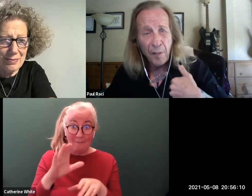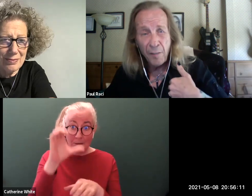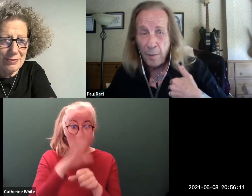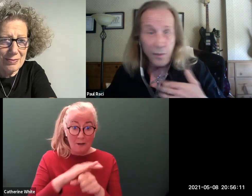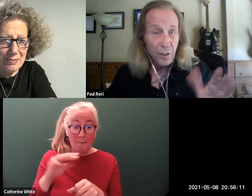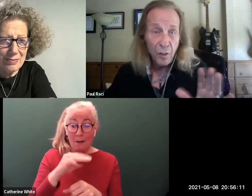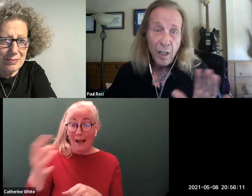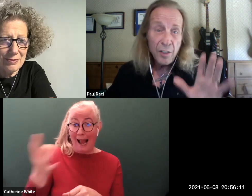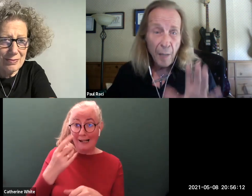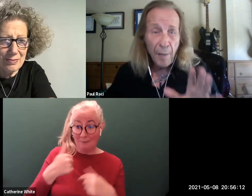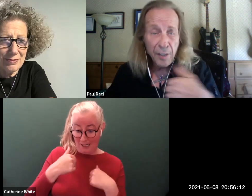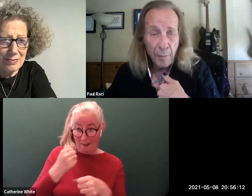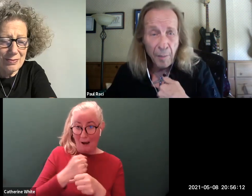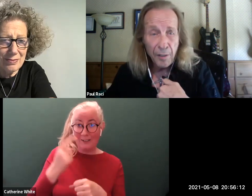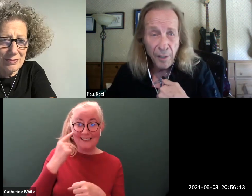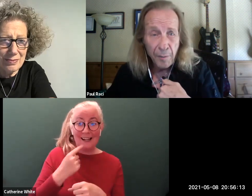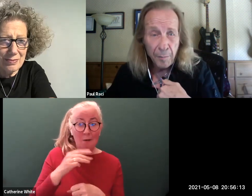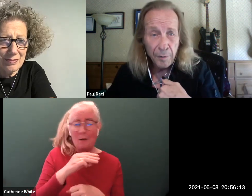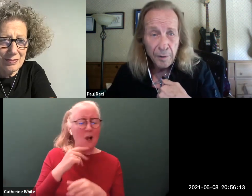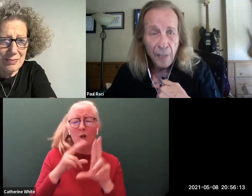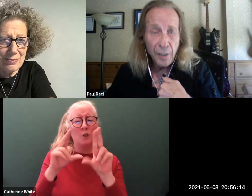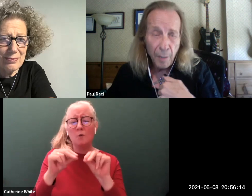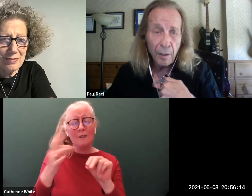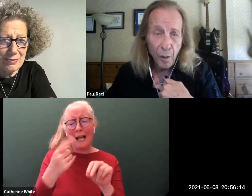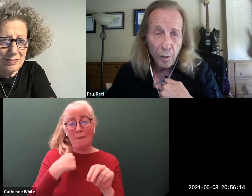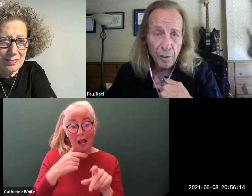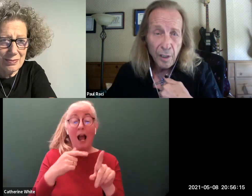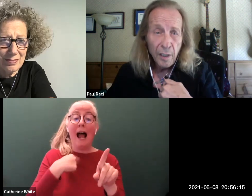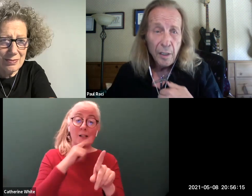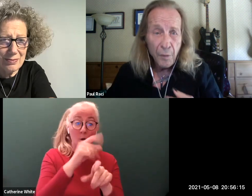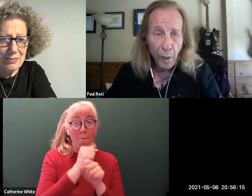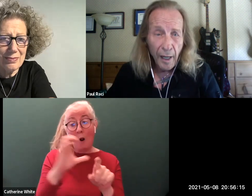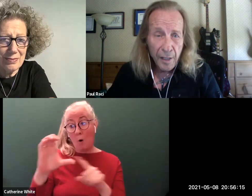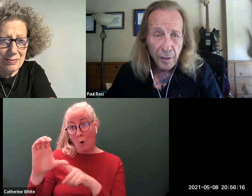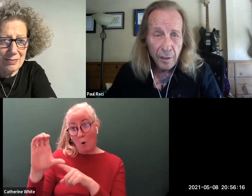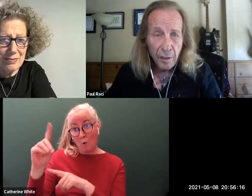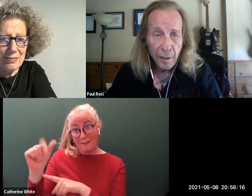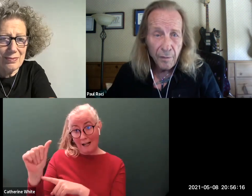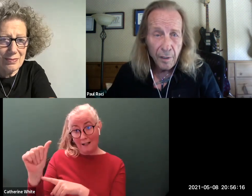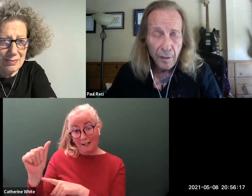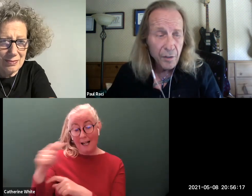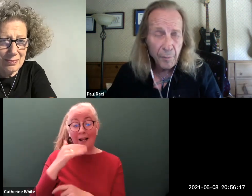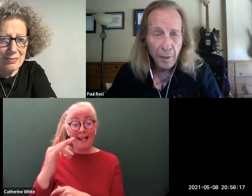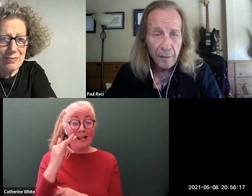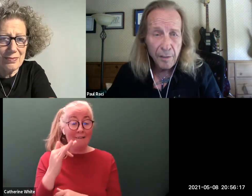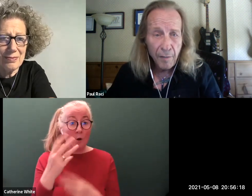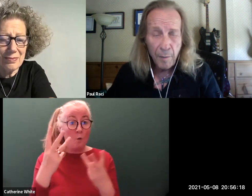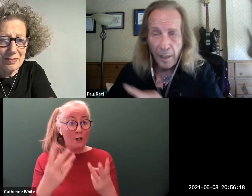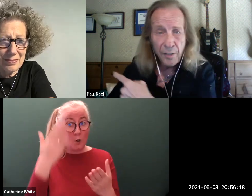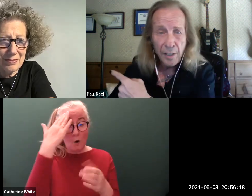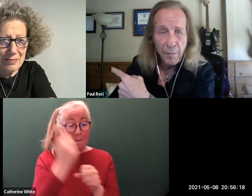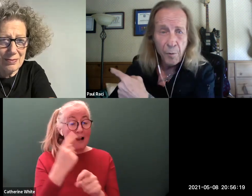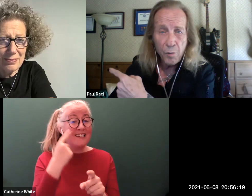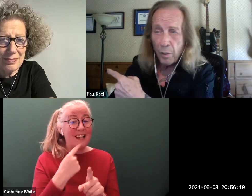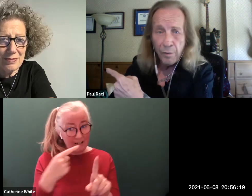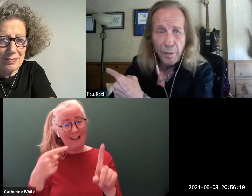me about deaf people. I say, don't stop asking me about deaf people. I'll tell you about codas. If you want to ask something about deaf people, ask